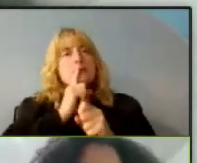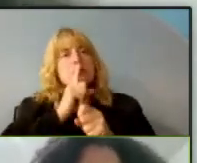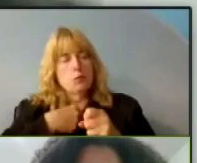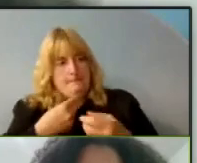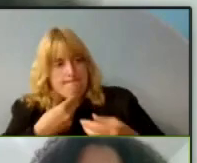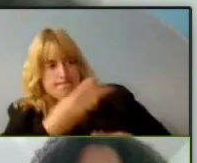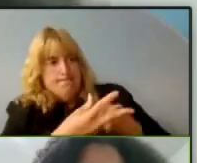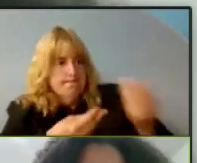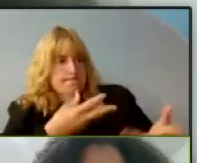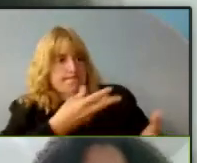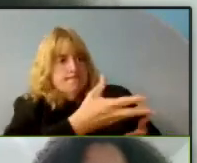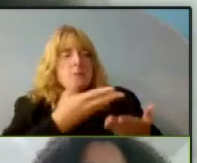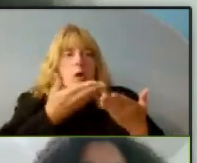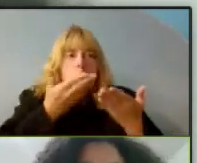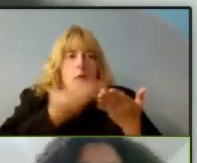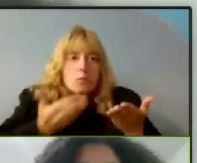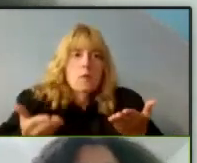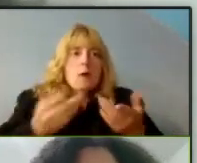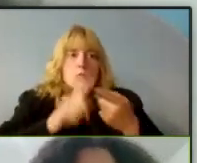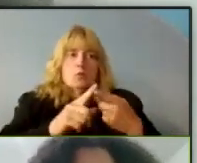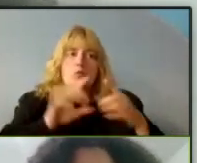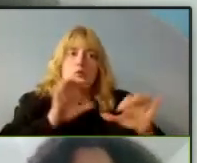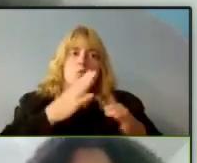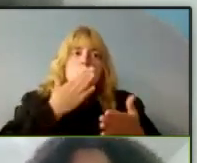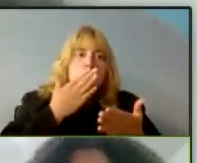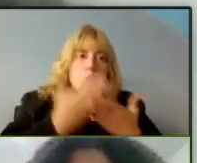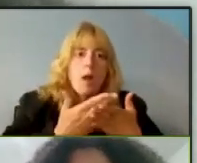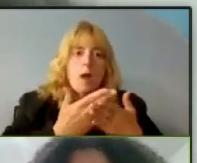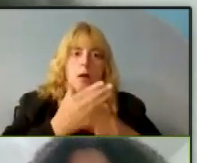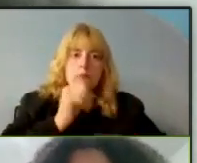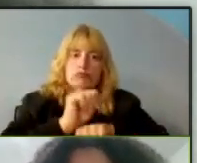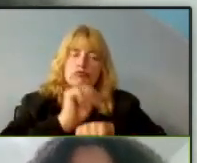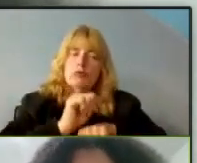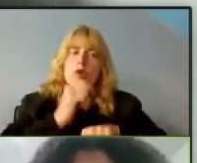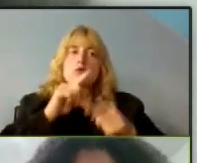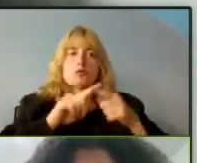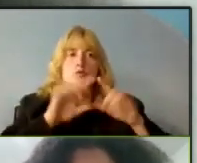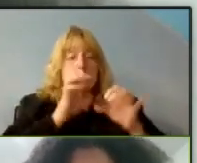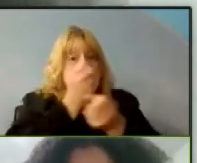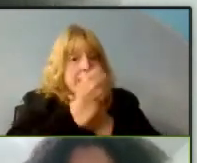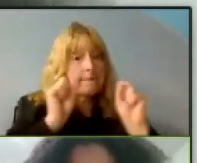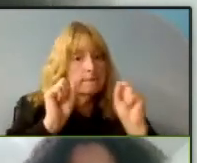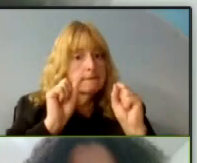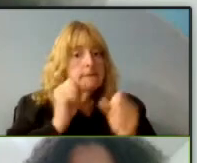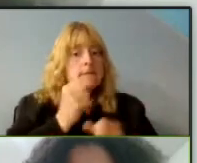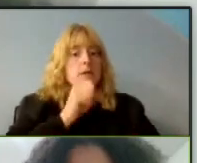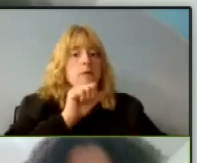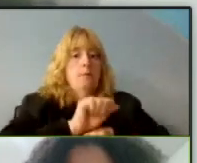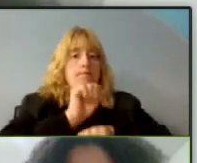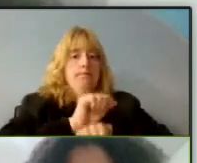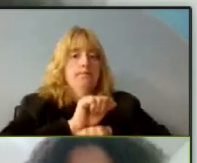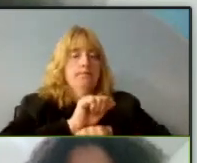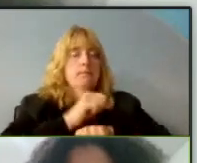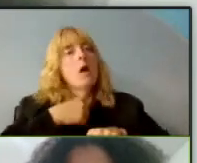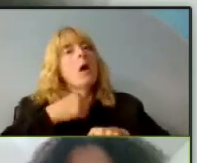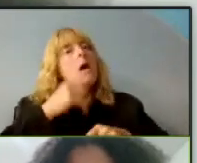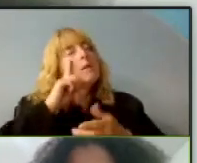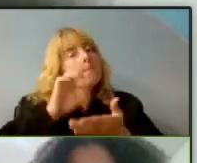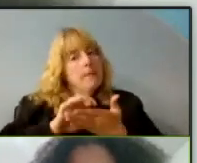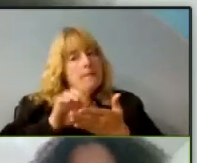to do that well, to do it safely. I believe that we have to protect them